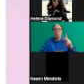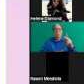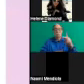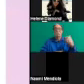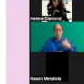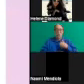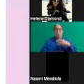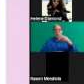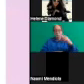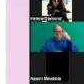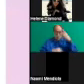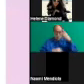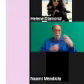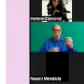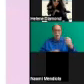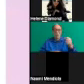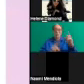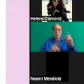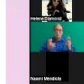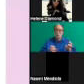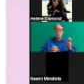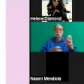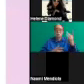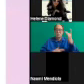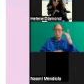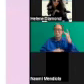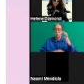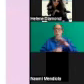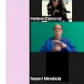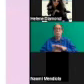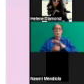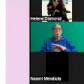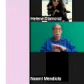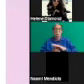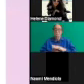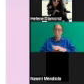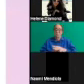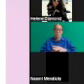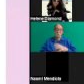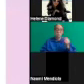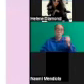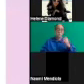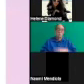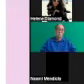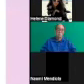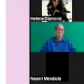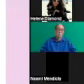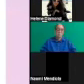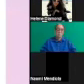health issue, mental health illness, or mental health distress. This is very understandable. And so